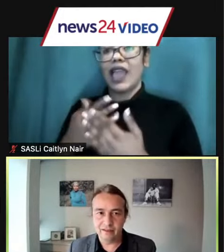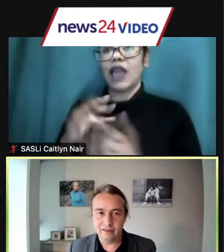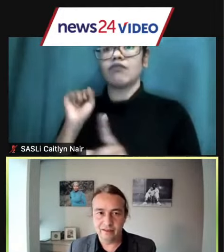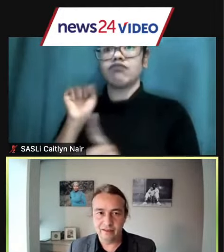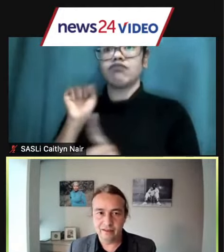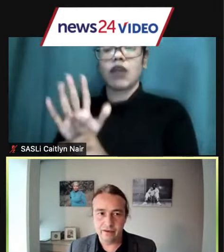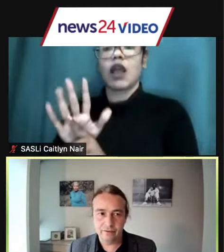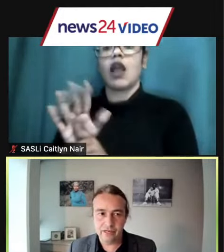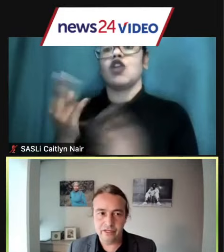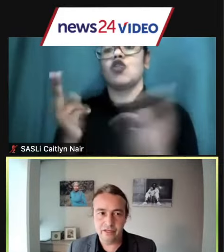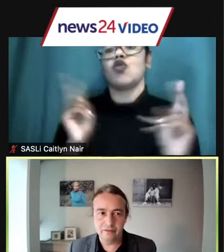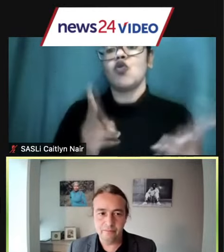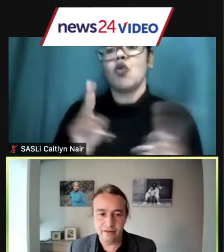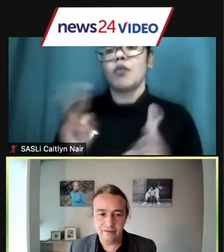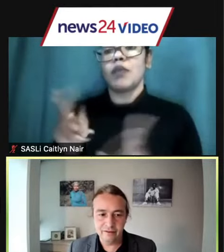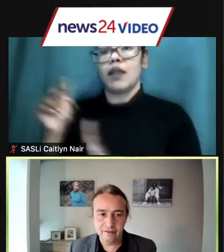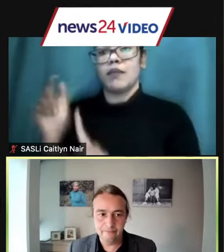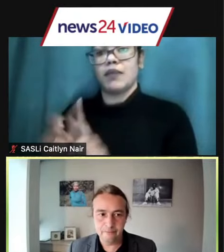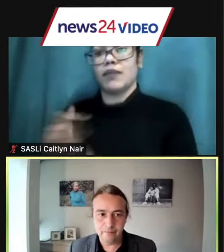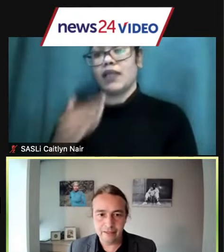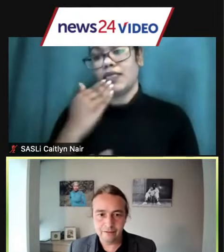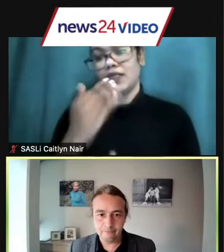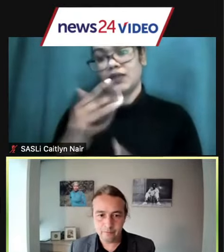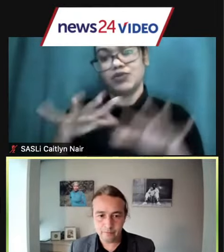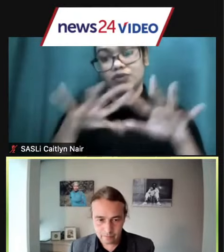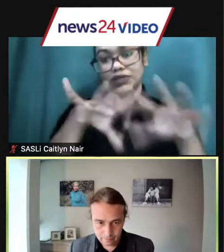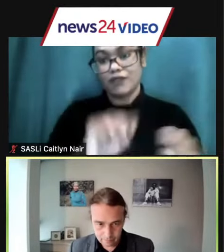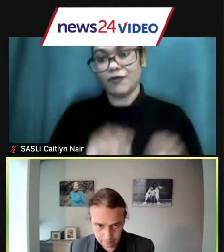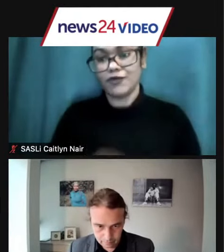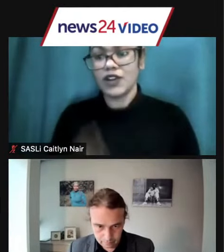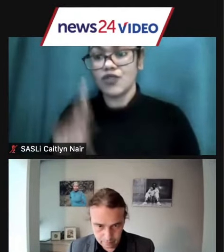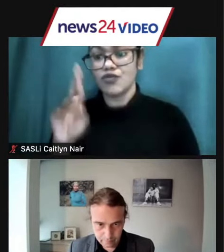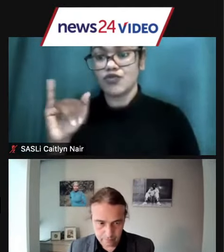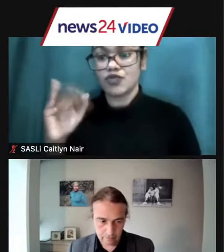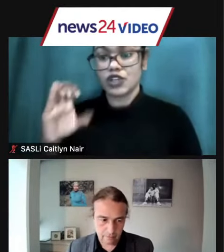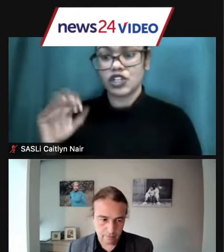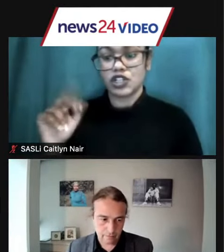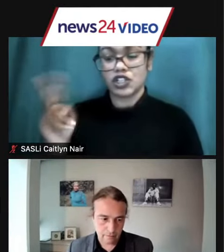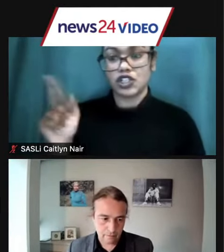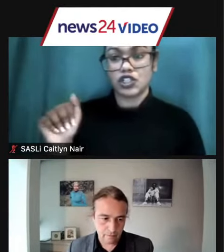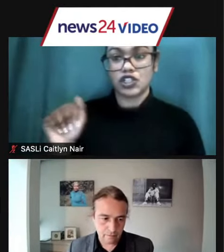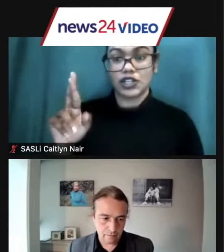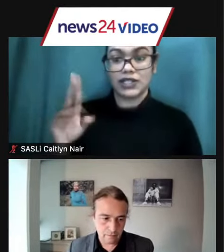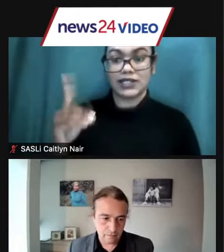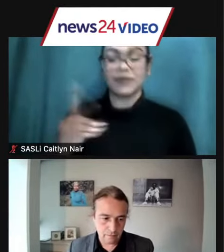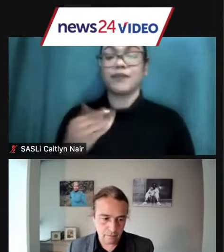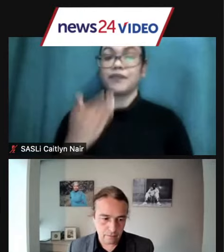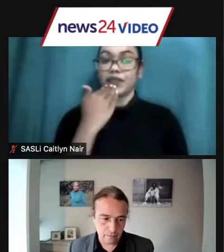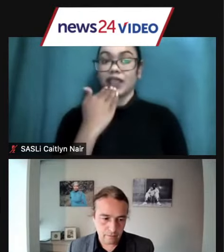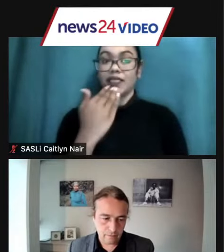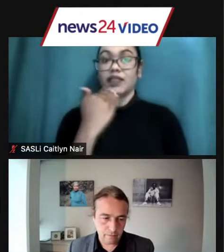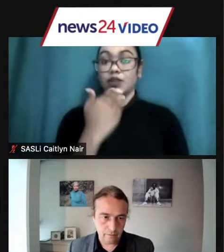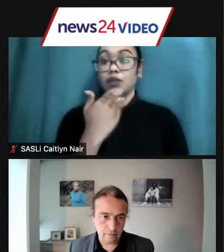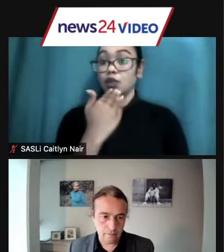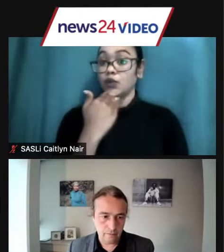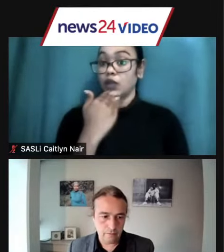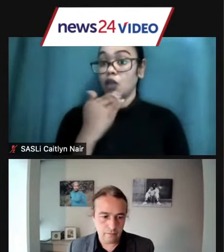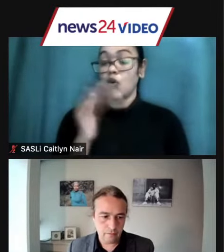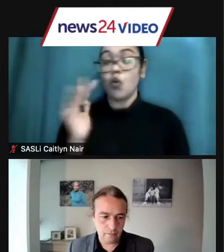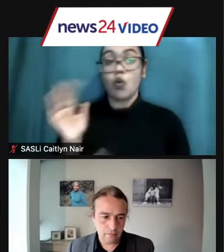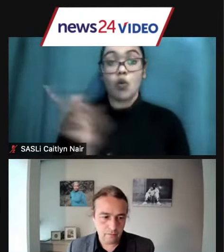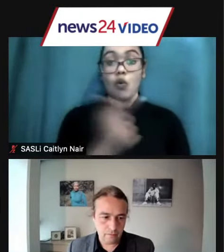qPCR tests. Richard, please. Thank you, Tulio, and good afternoon, everyone. So